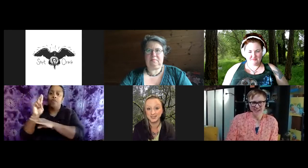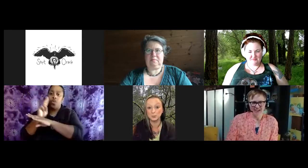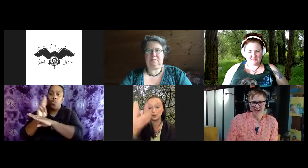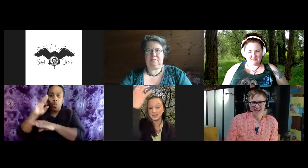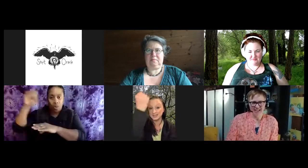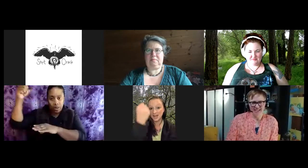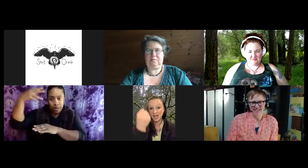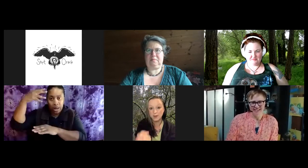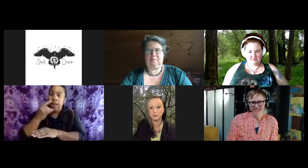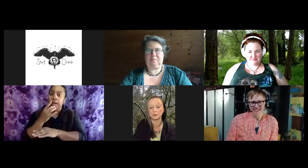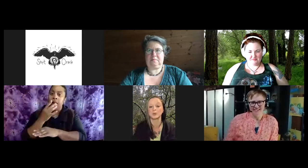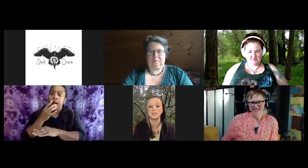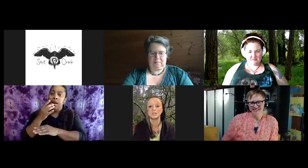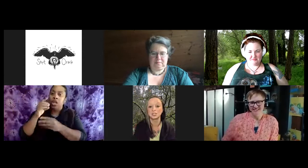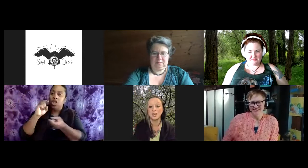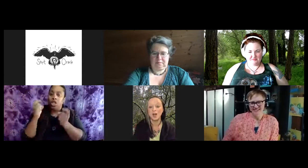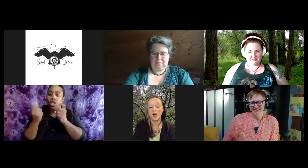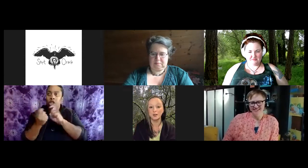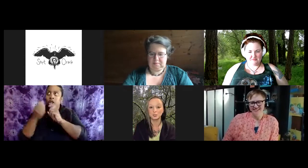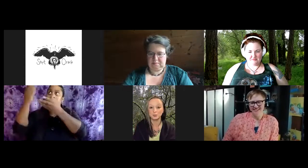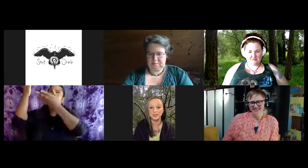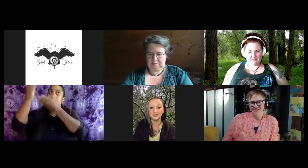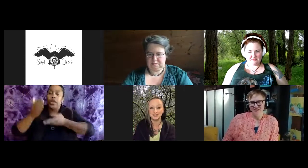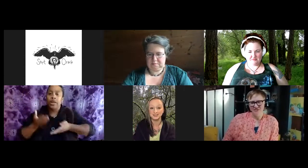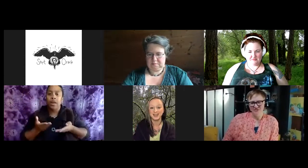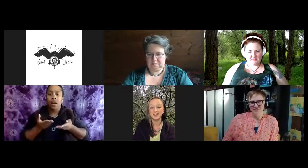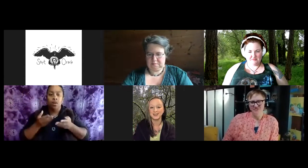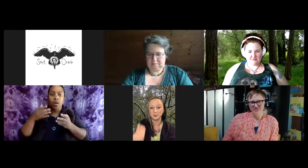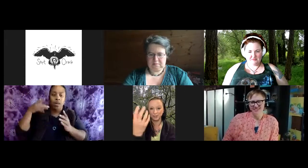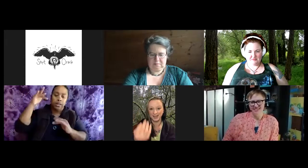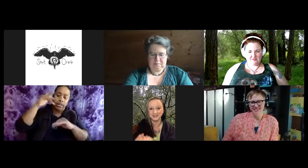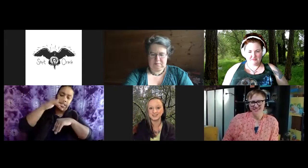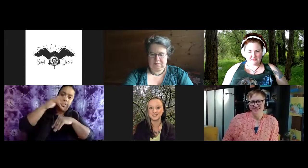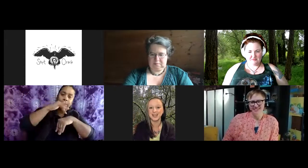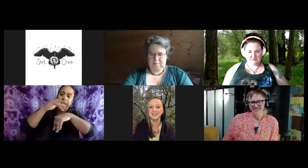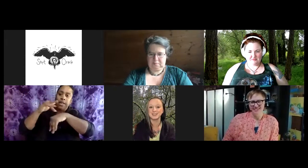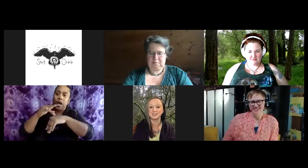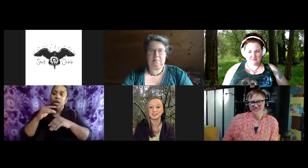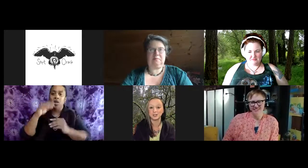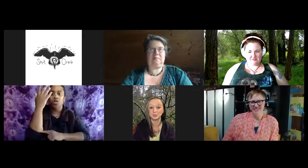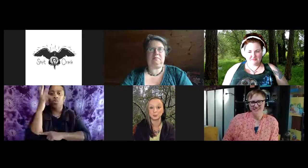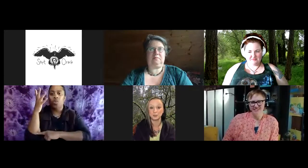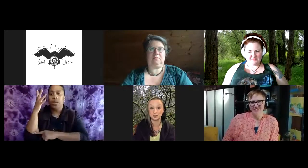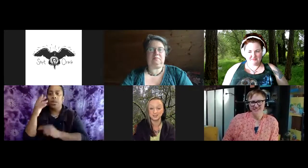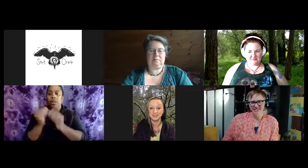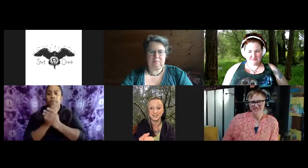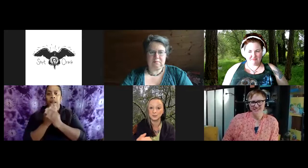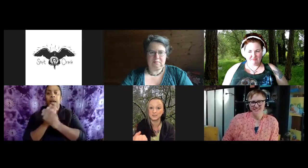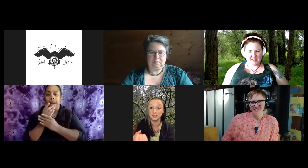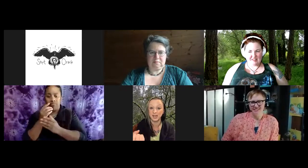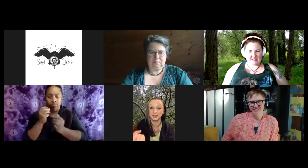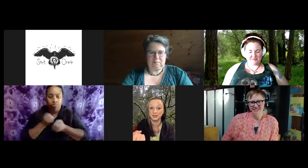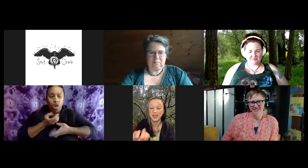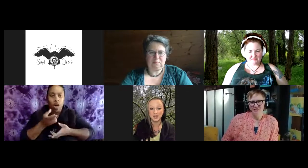it and bring it down to reach our trees and our plants so that they can start to produce